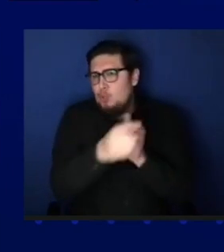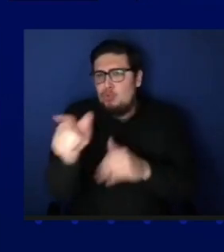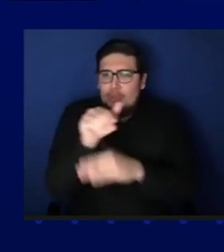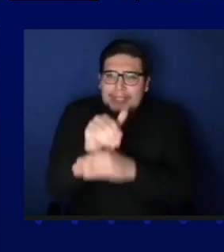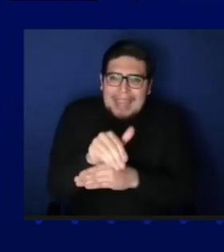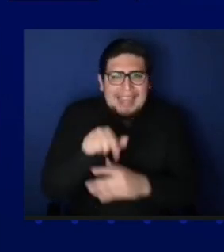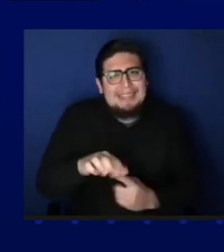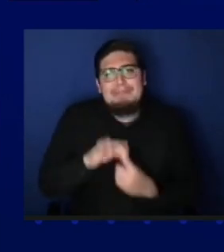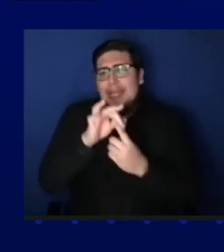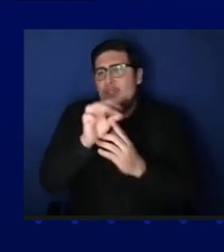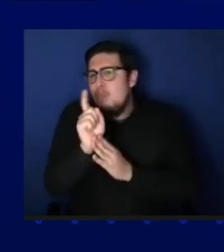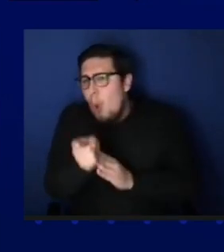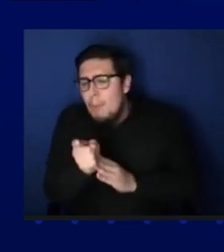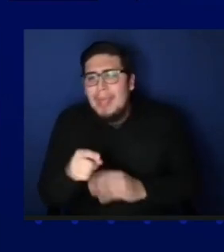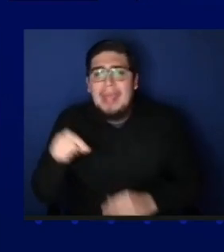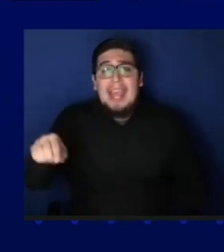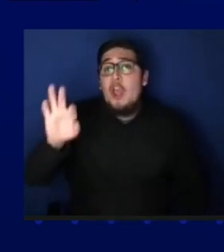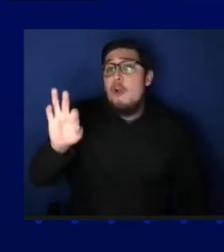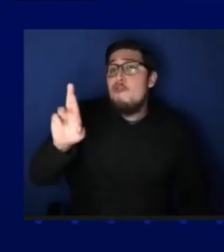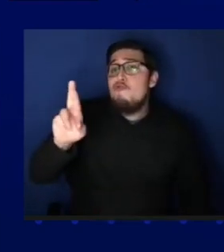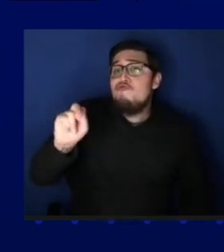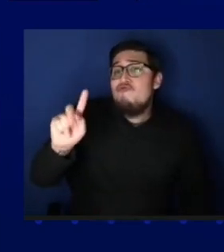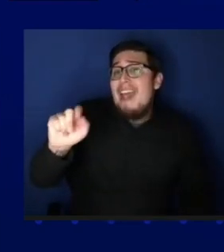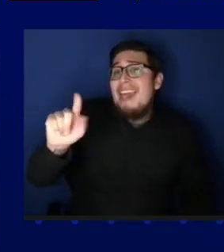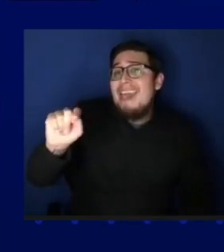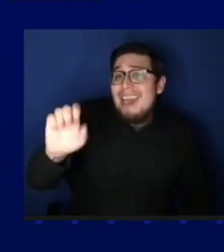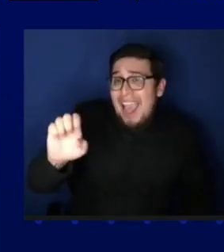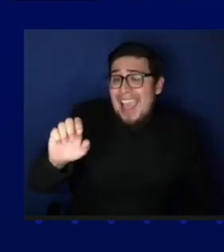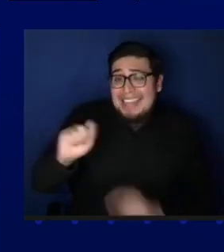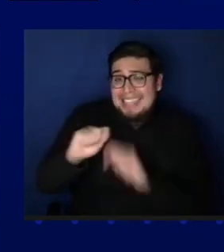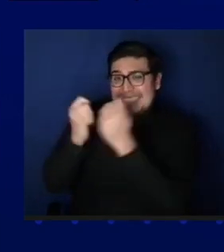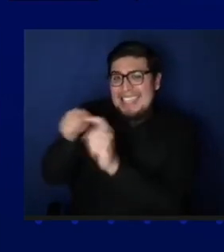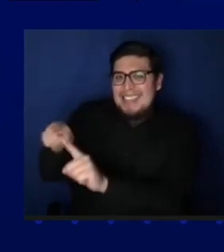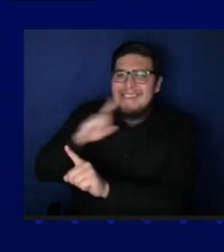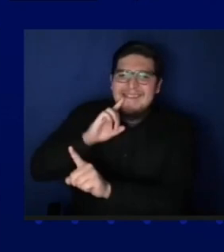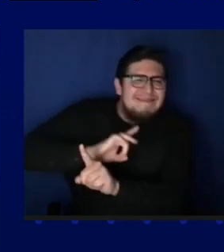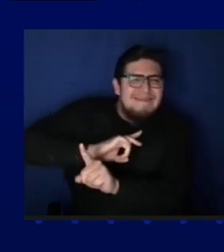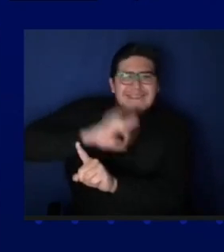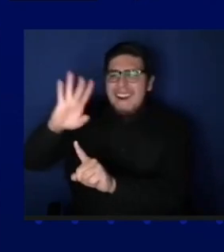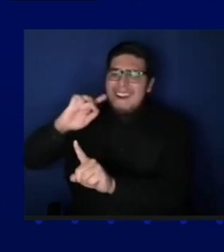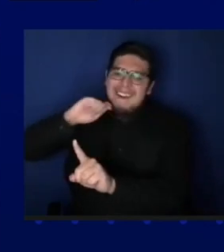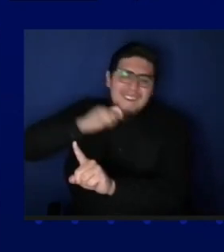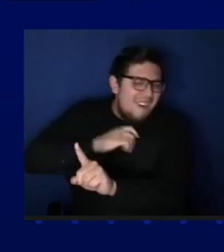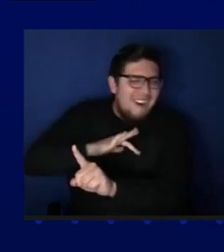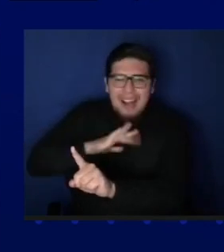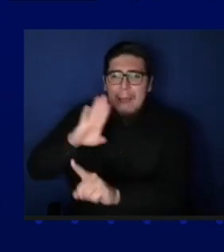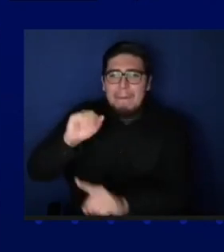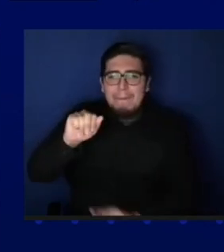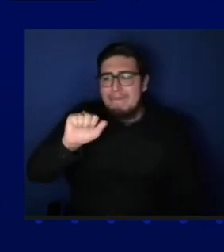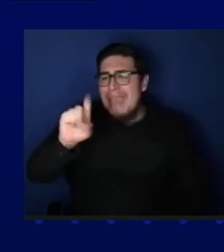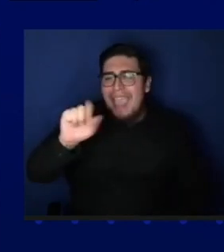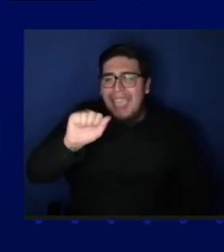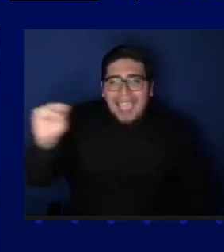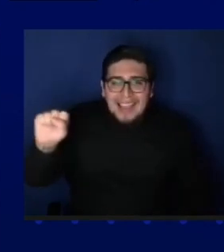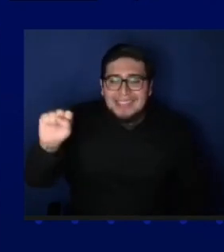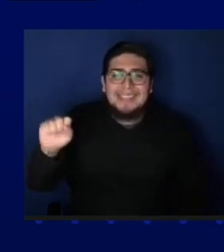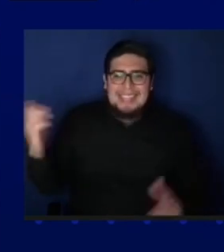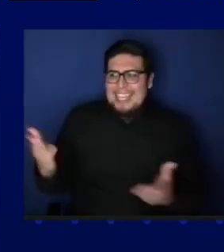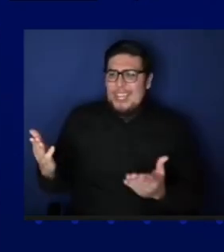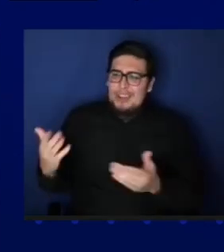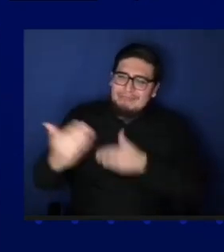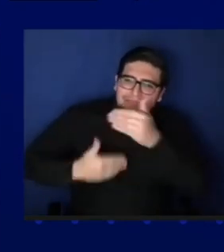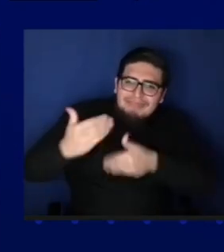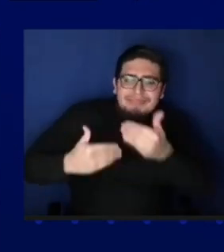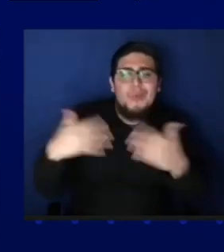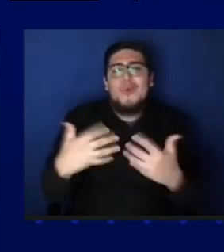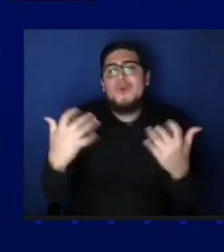the Frontline team is one of the most badass teams, and I'm just honored they asked me to be here. My first time I